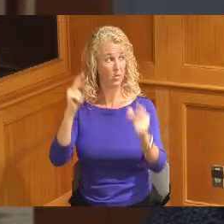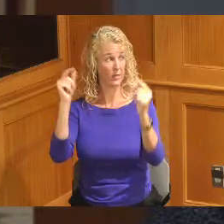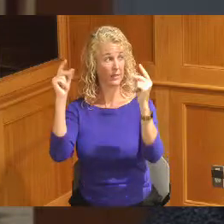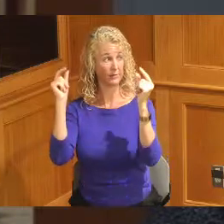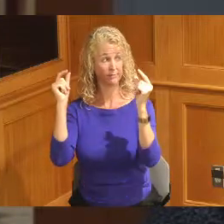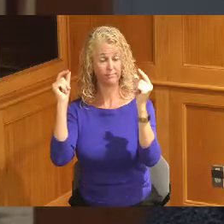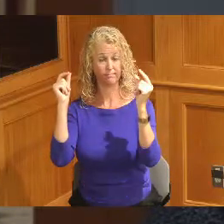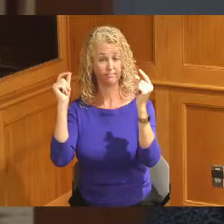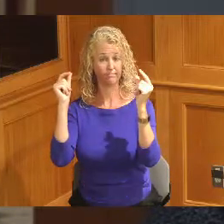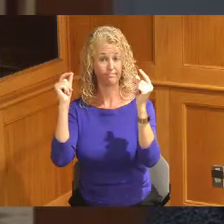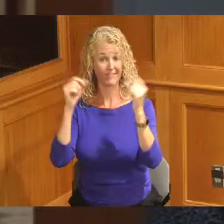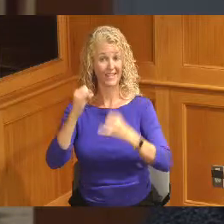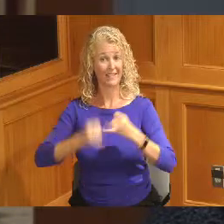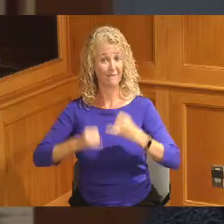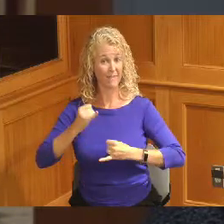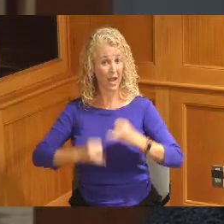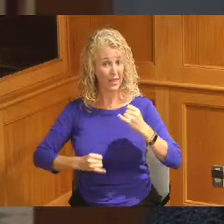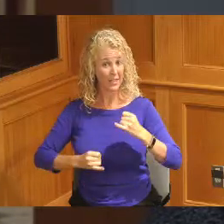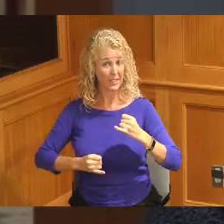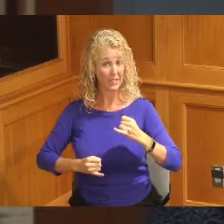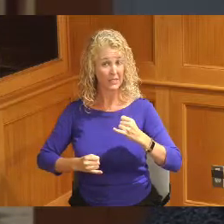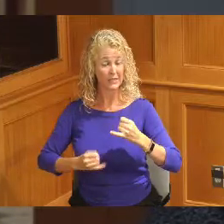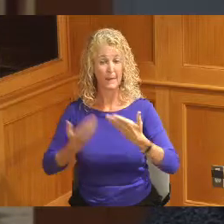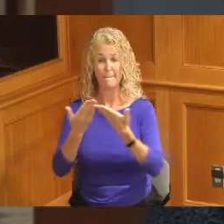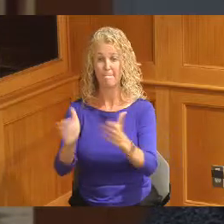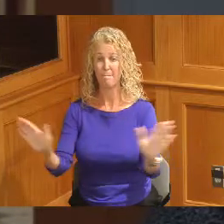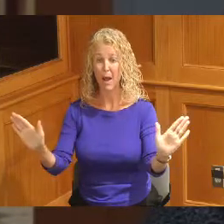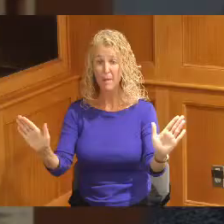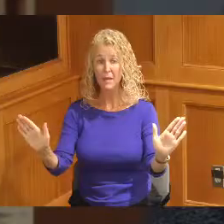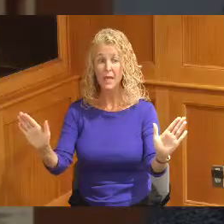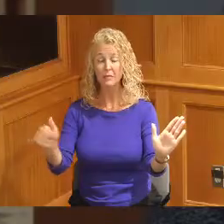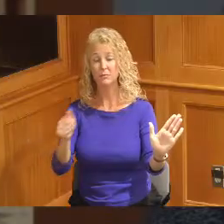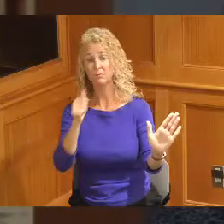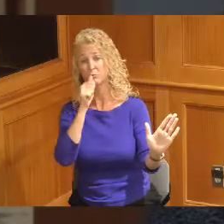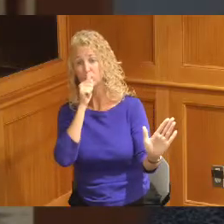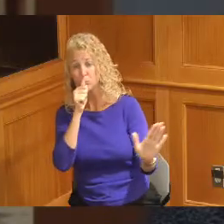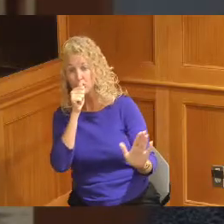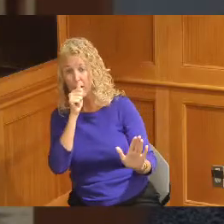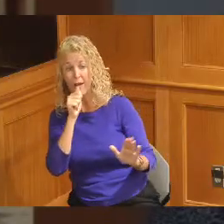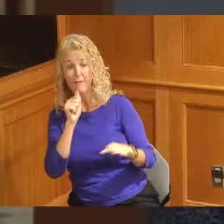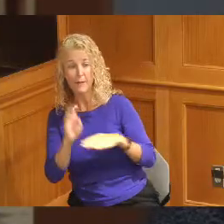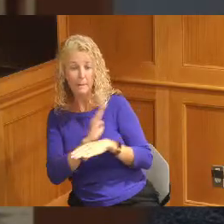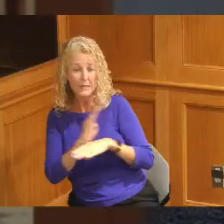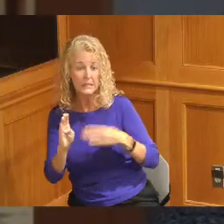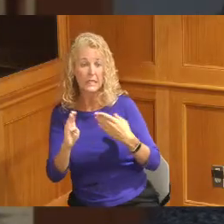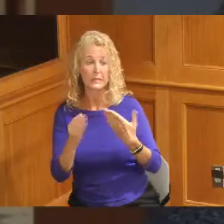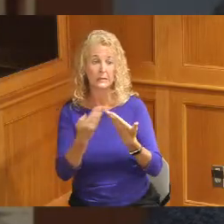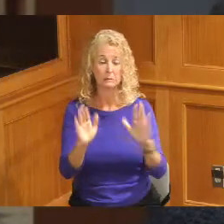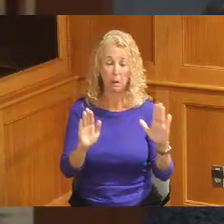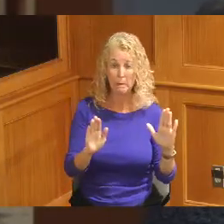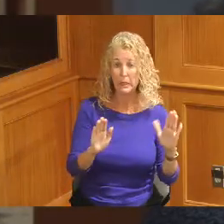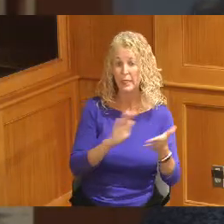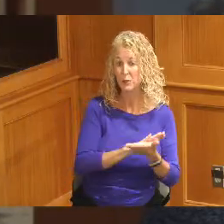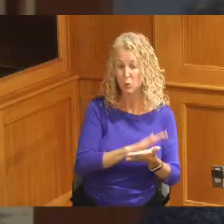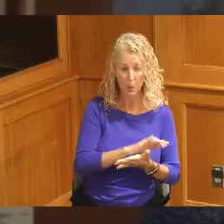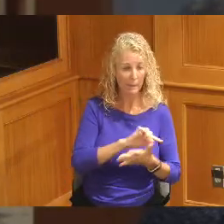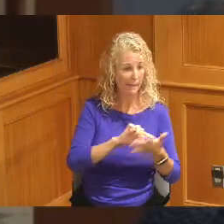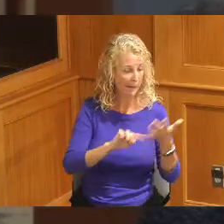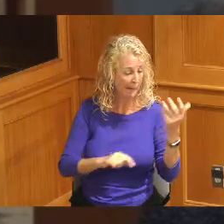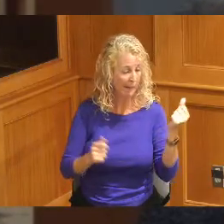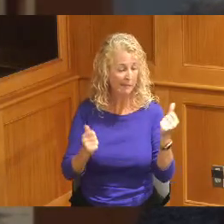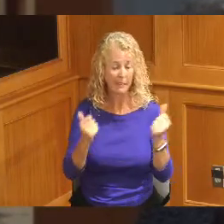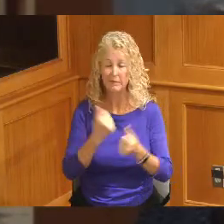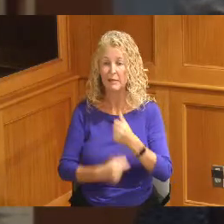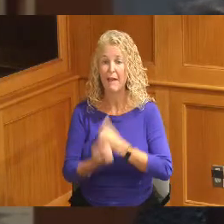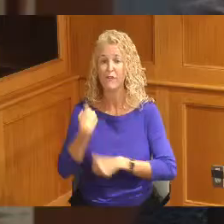communities. And then finally, the public and the private and nonprofit sector. So we have an extensive network of nonprofits